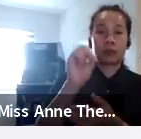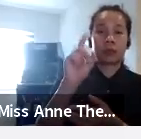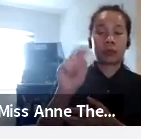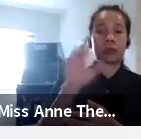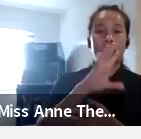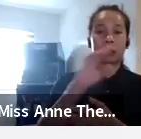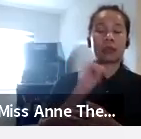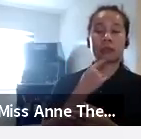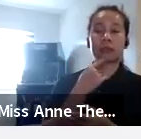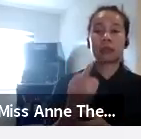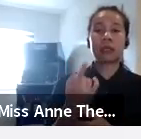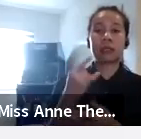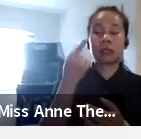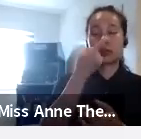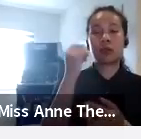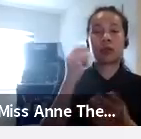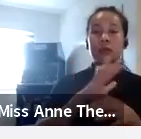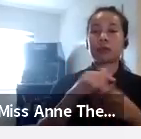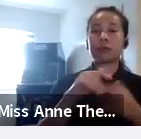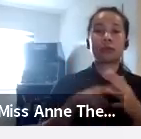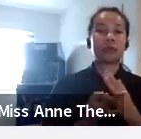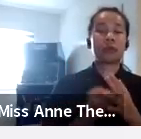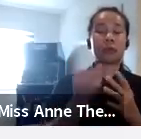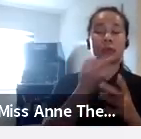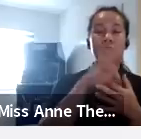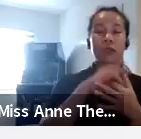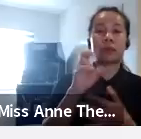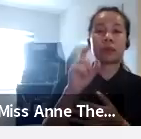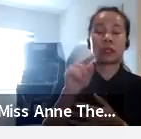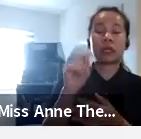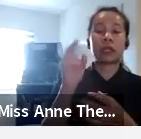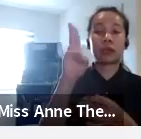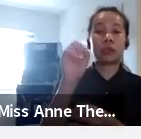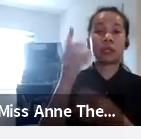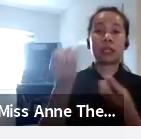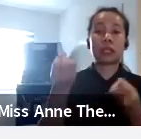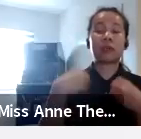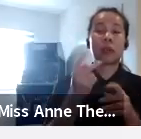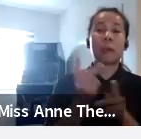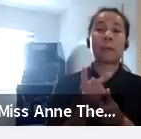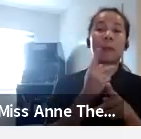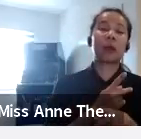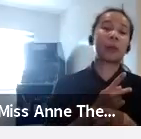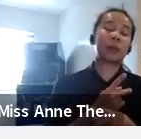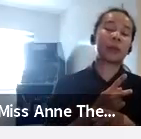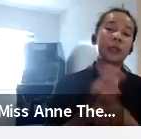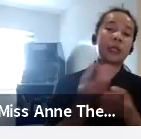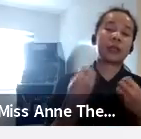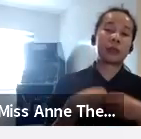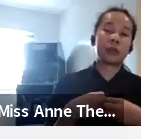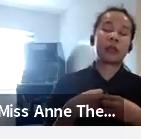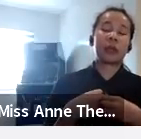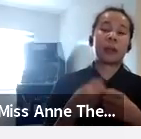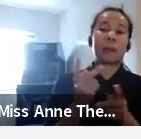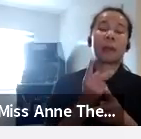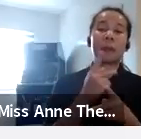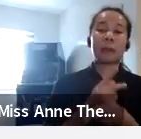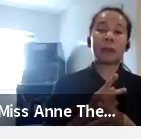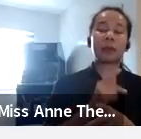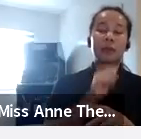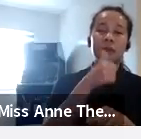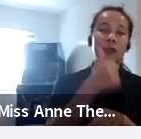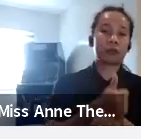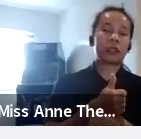started because of UST, because UST gave me the proper setting. UST gave me the proper foundation